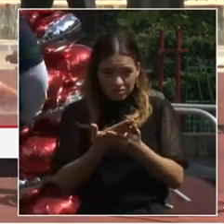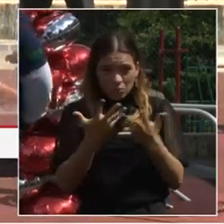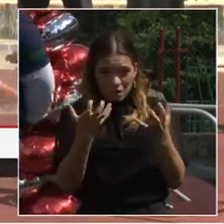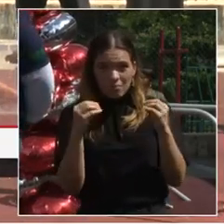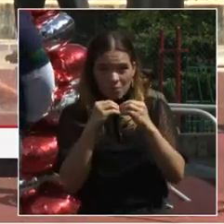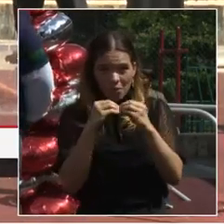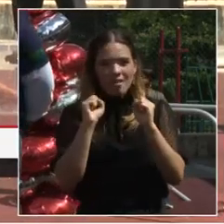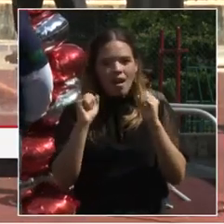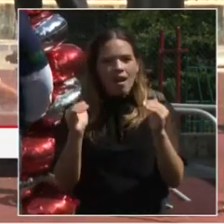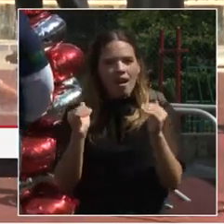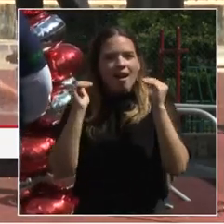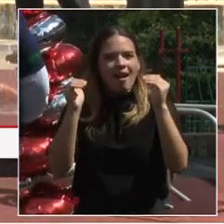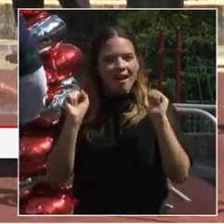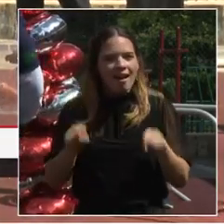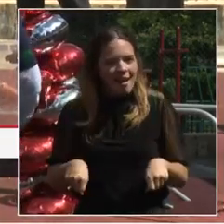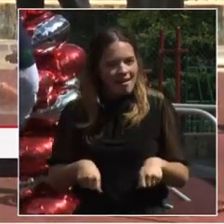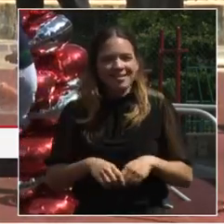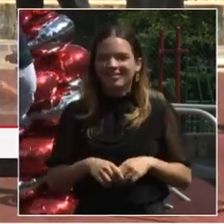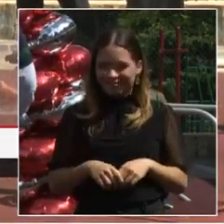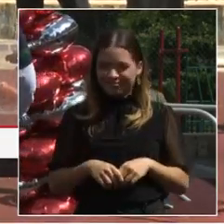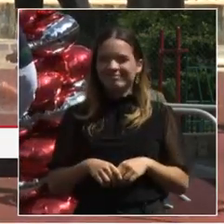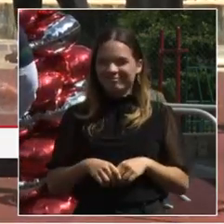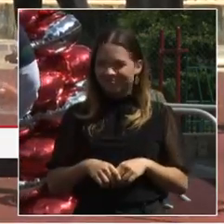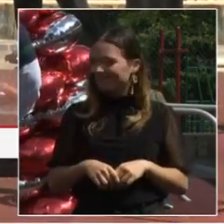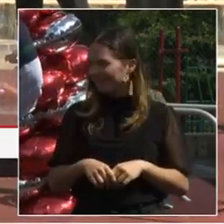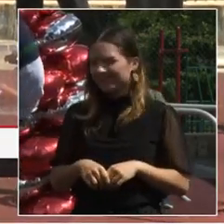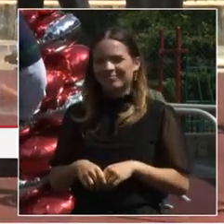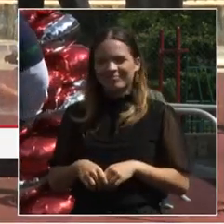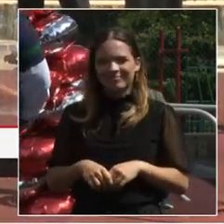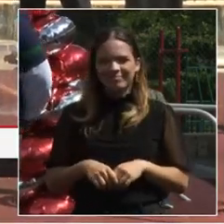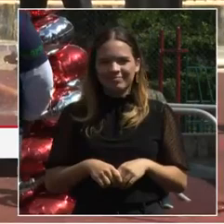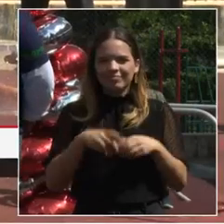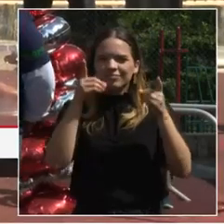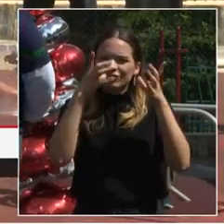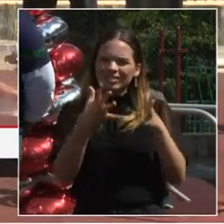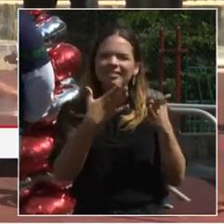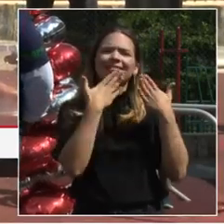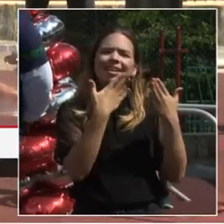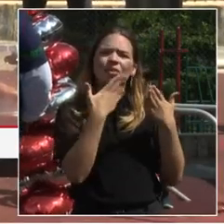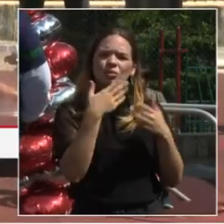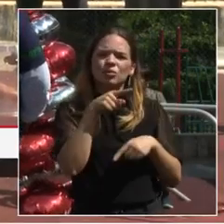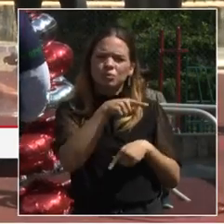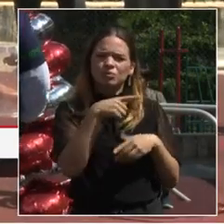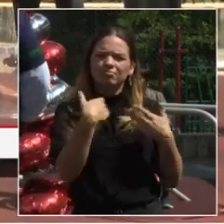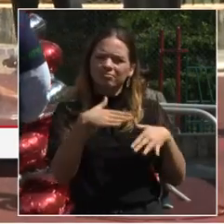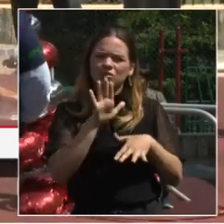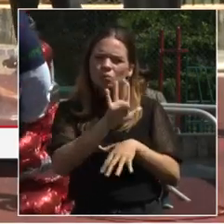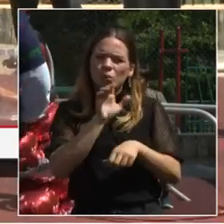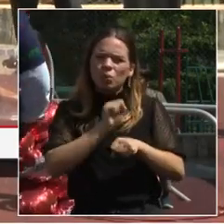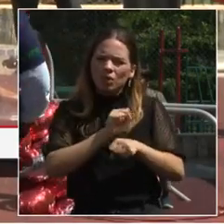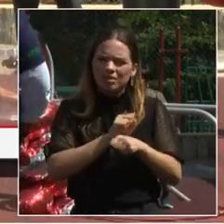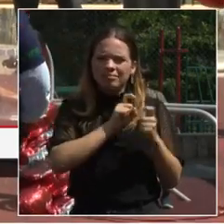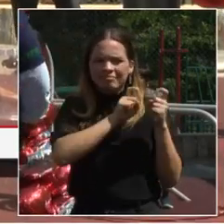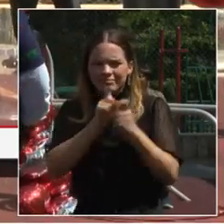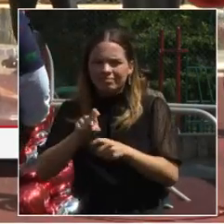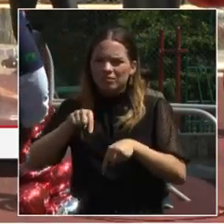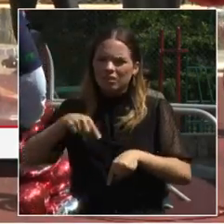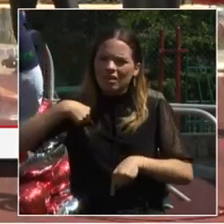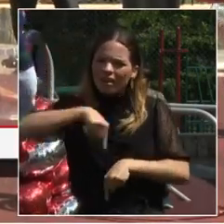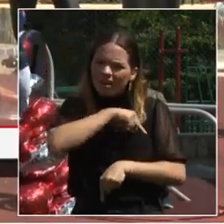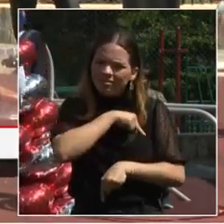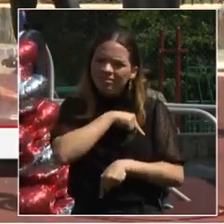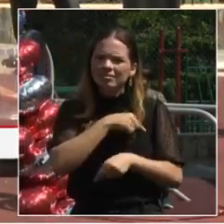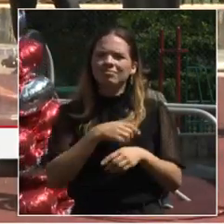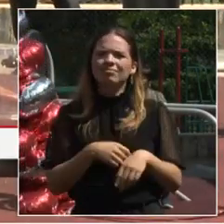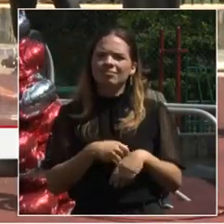Hunter, I'm going to continue to ask for more, but you have more than delivered for our community. I would want to say about the Tacoma Pool. We were waiting for a long time to get it